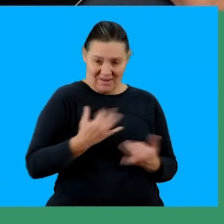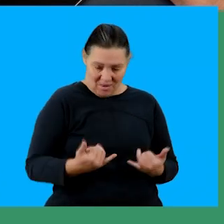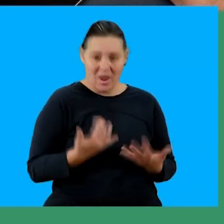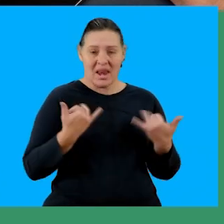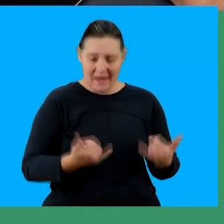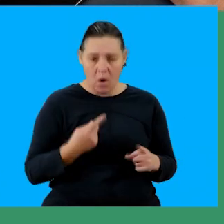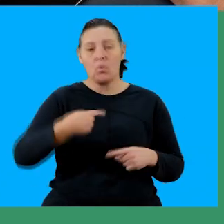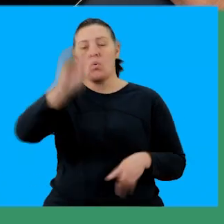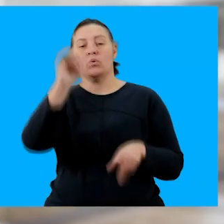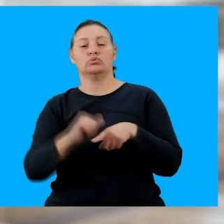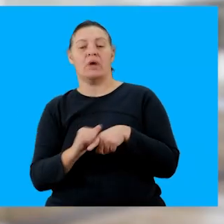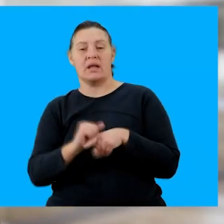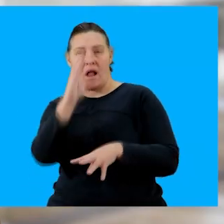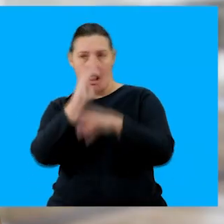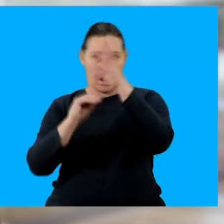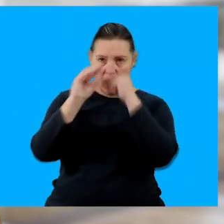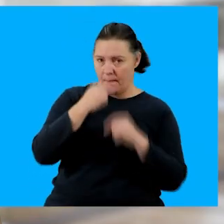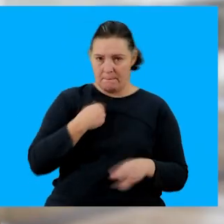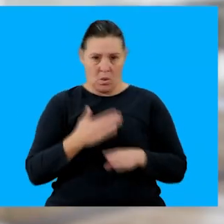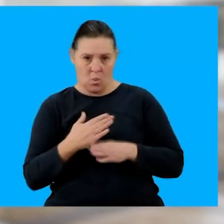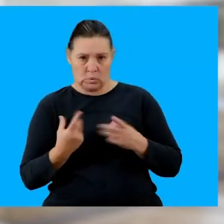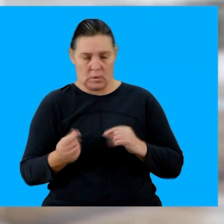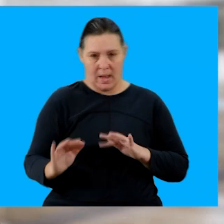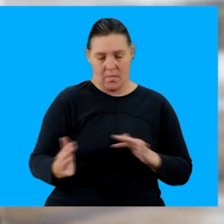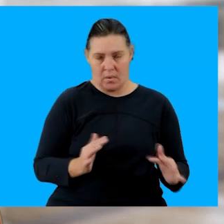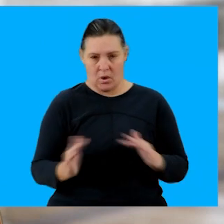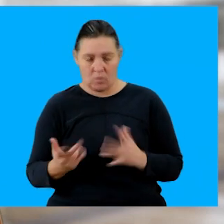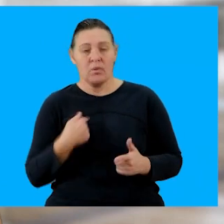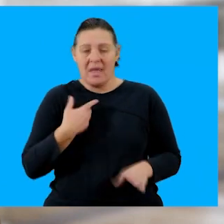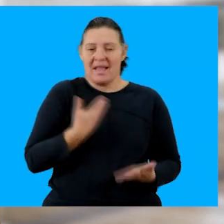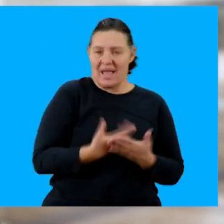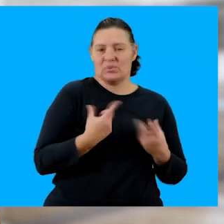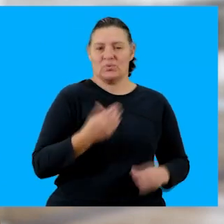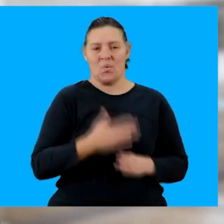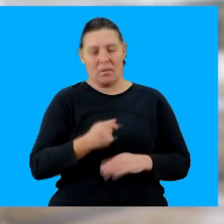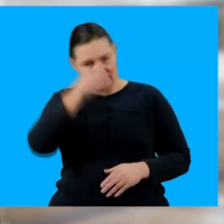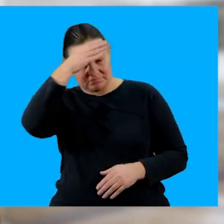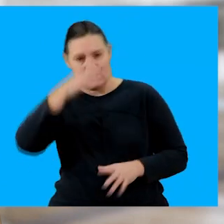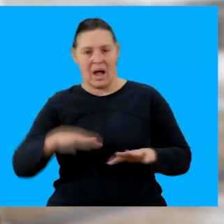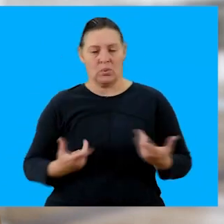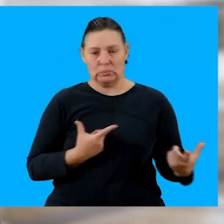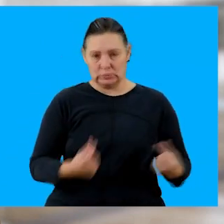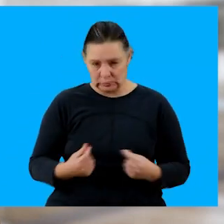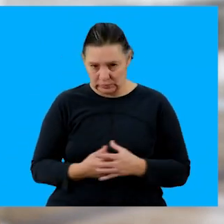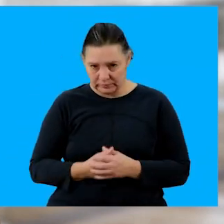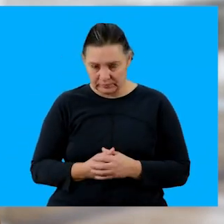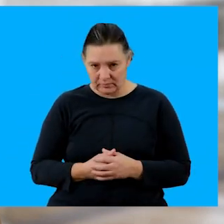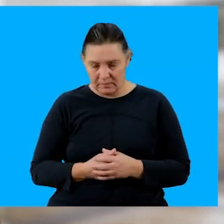make sure that they have the necessary training in order for them to be able to be productive in the positions that you